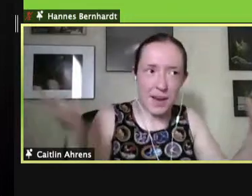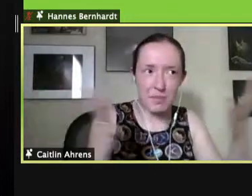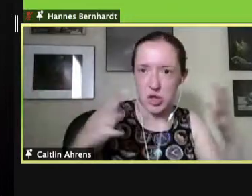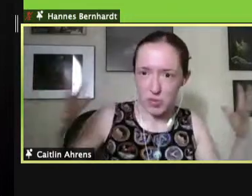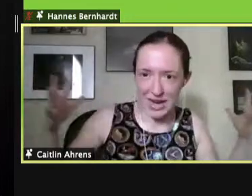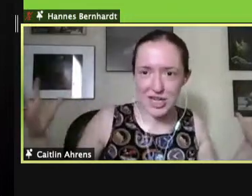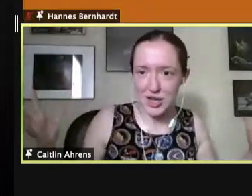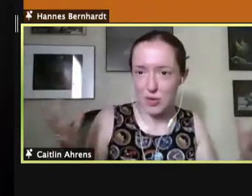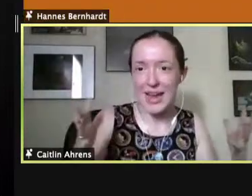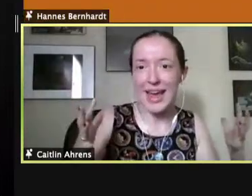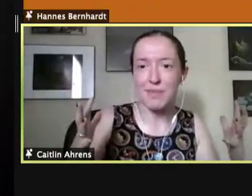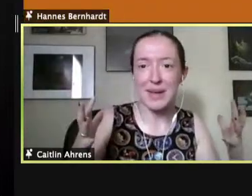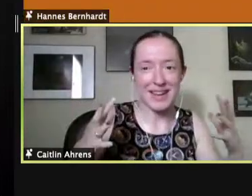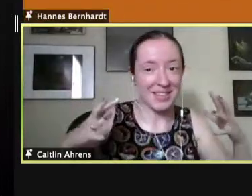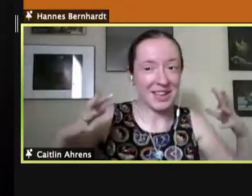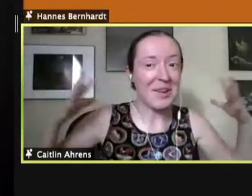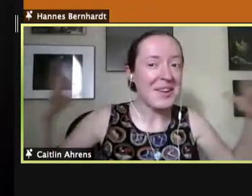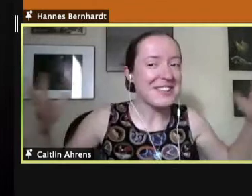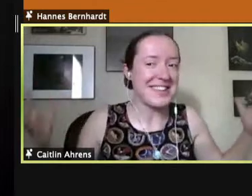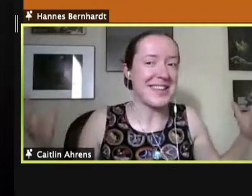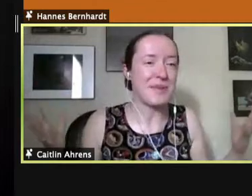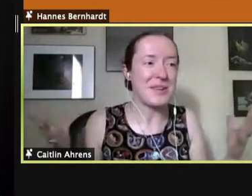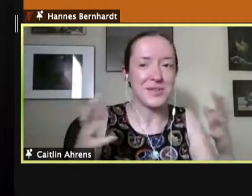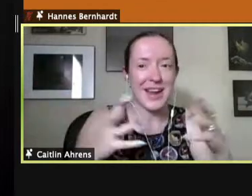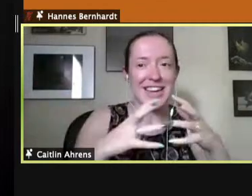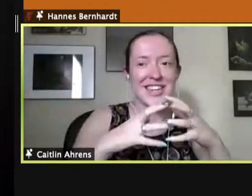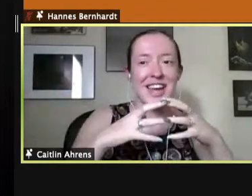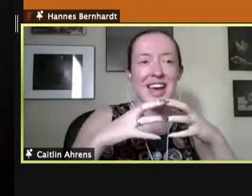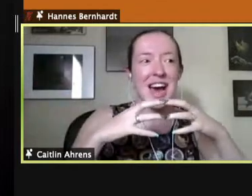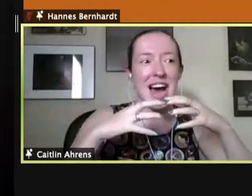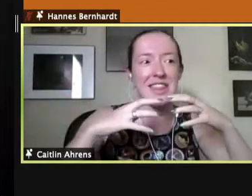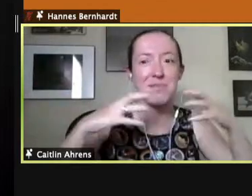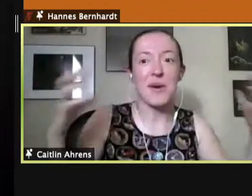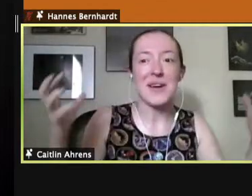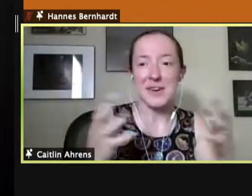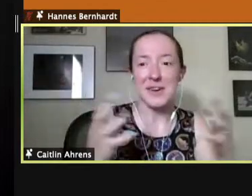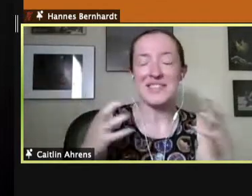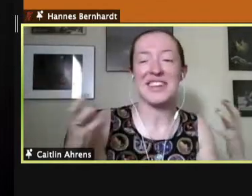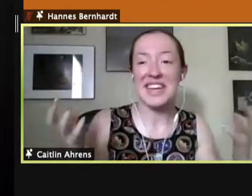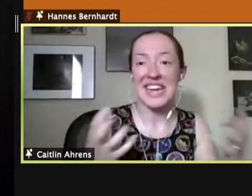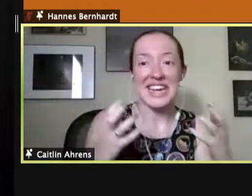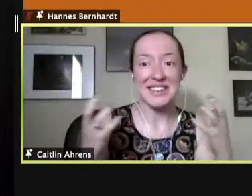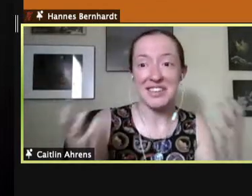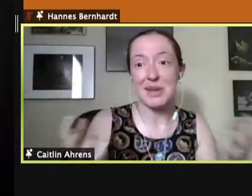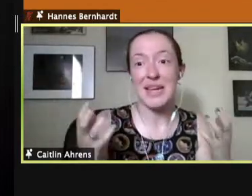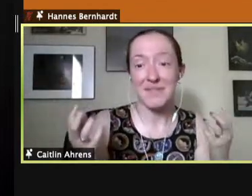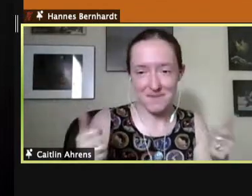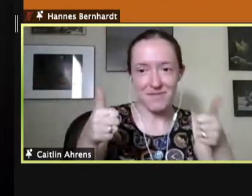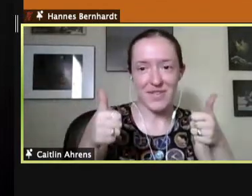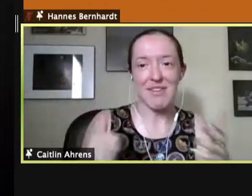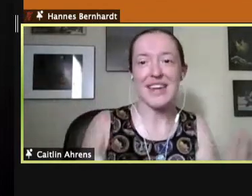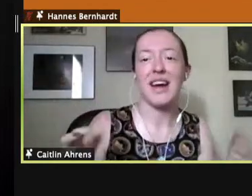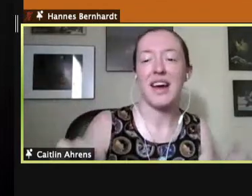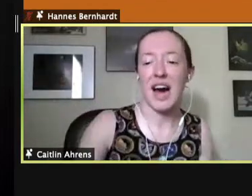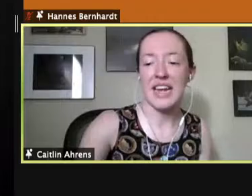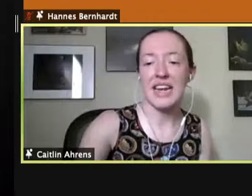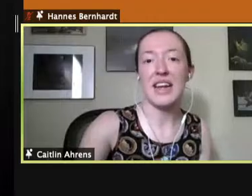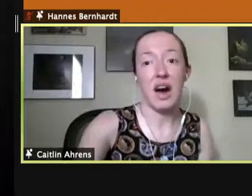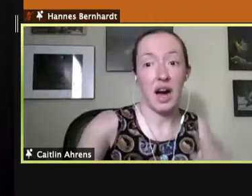much of a temperature range do you get? Because the larger the temperature range, the more your crystallinity is going to be